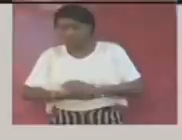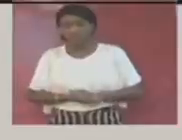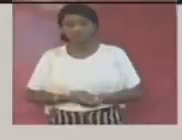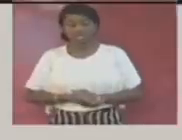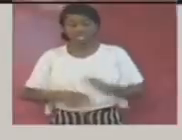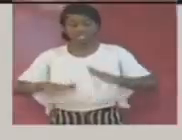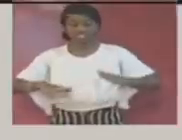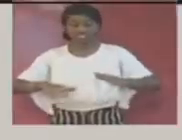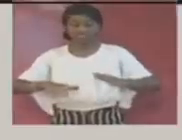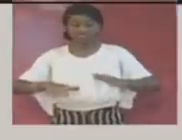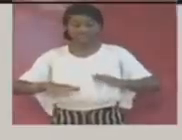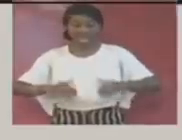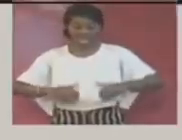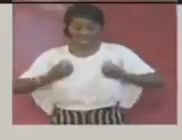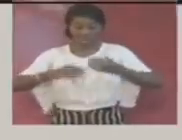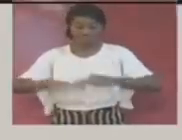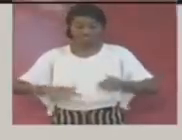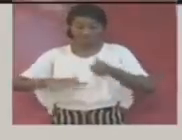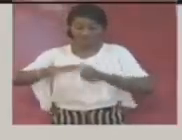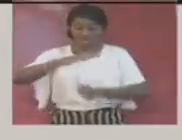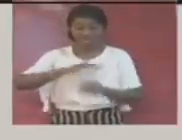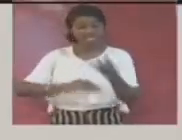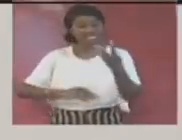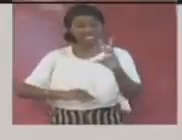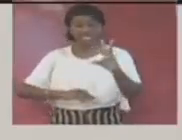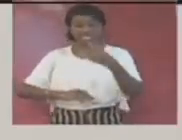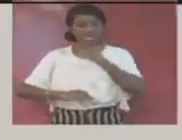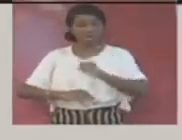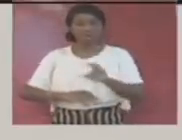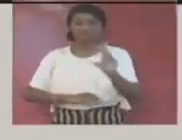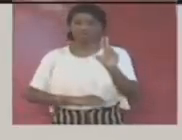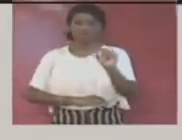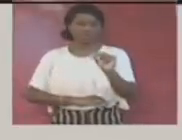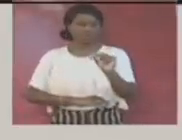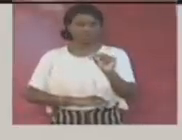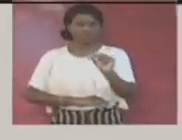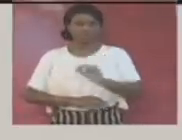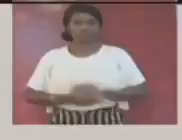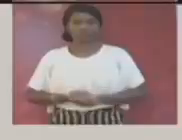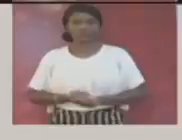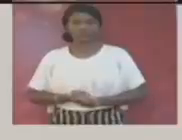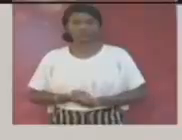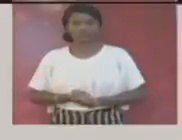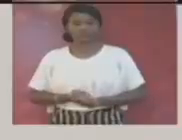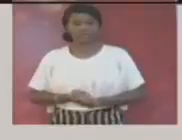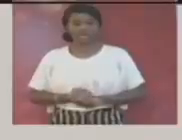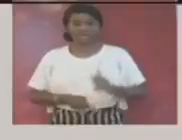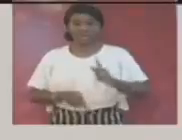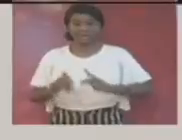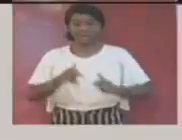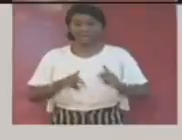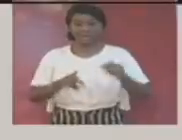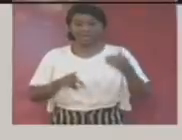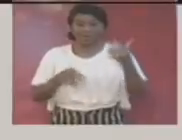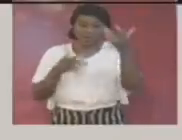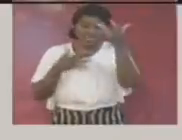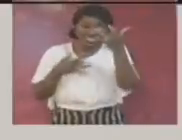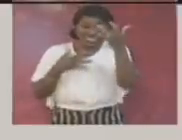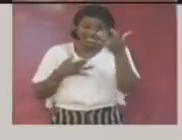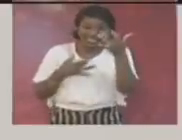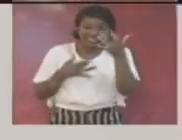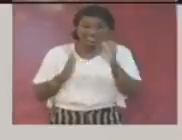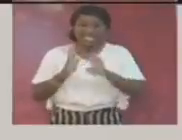under the age of 16, again, we are not using in that age group in the first instance. people with known medical conditions, for